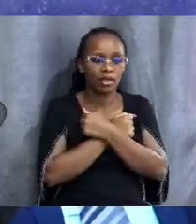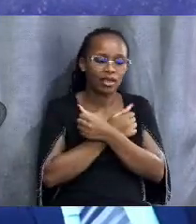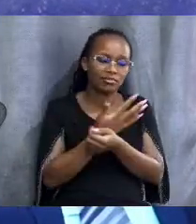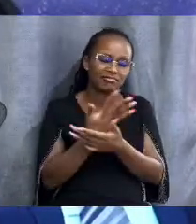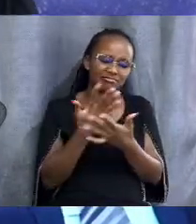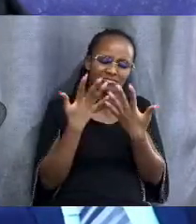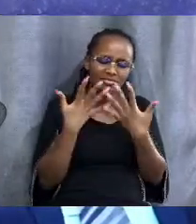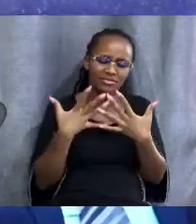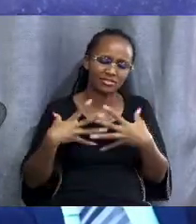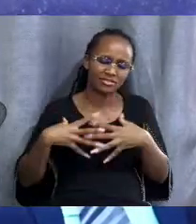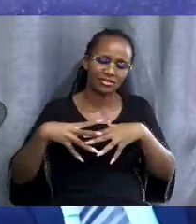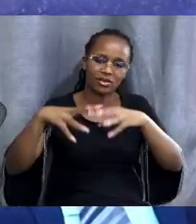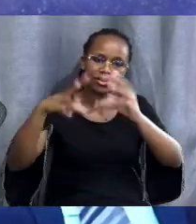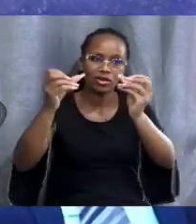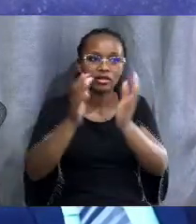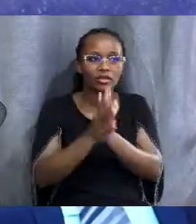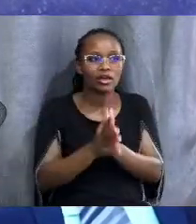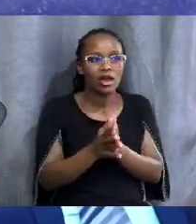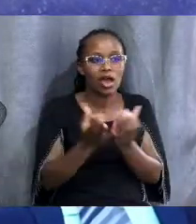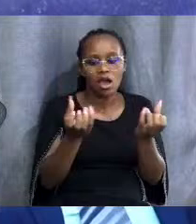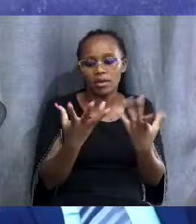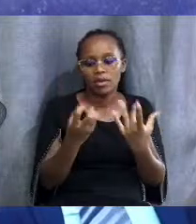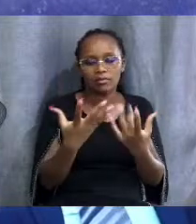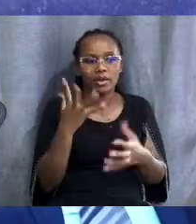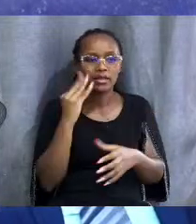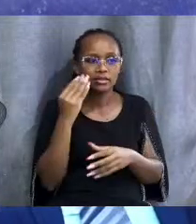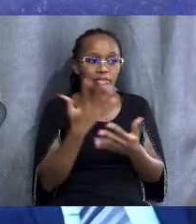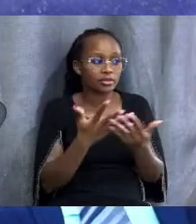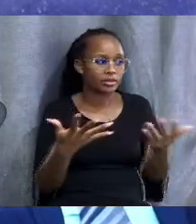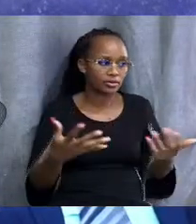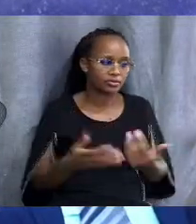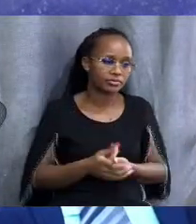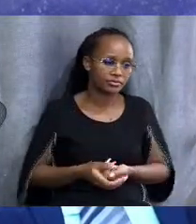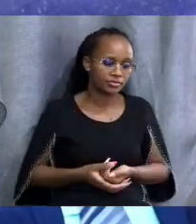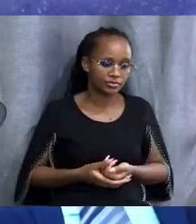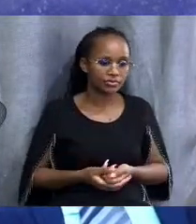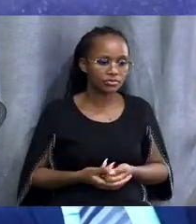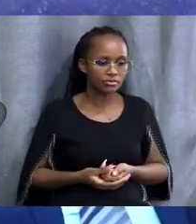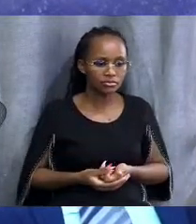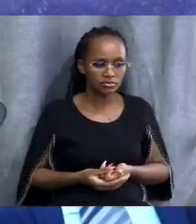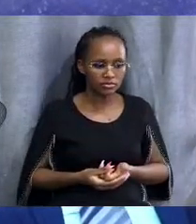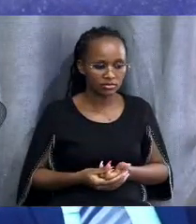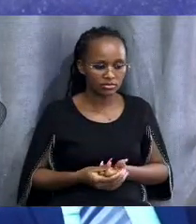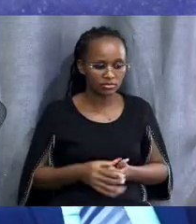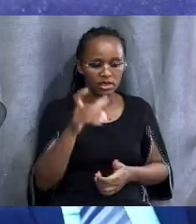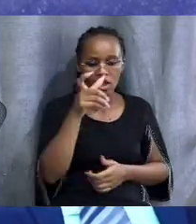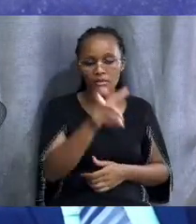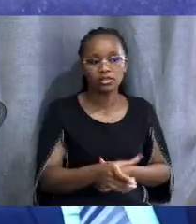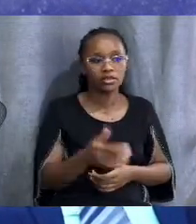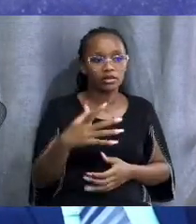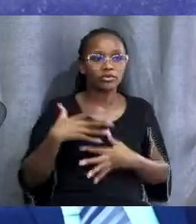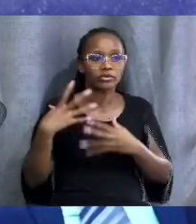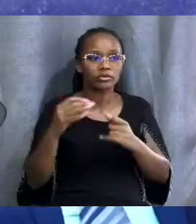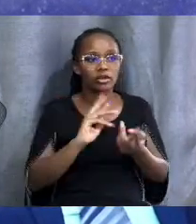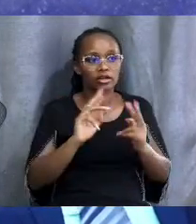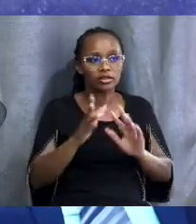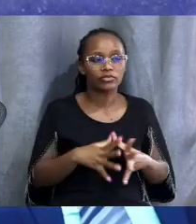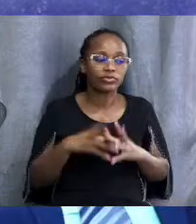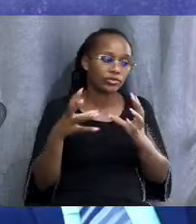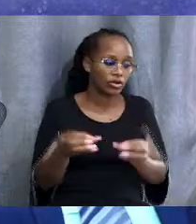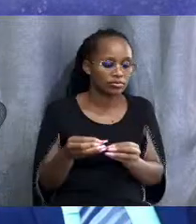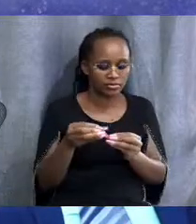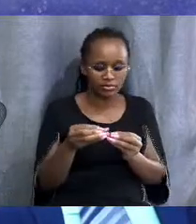And since most of us have experienced these kind of things, when any person goes, our relatives